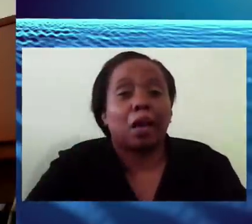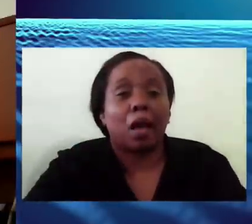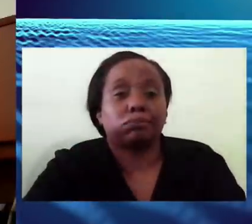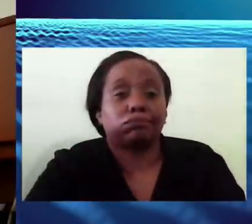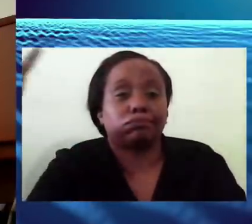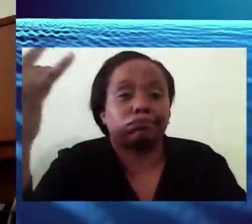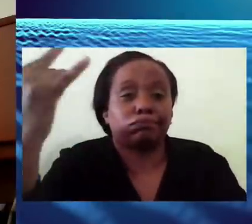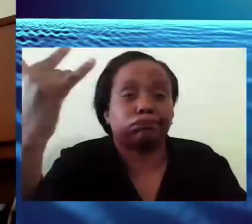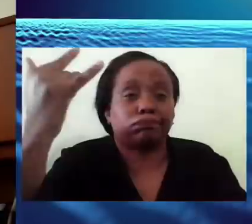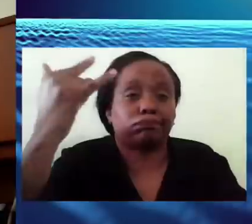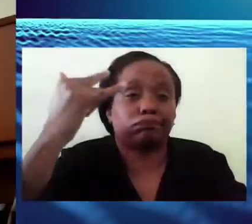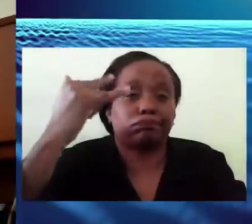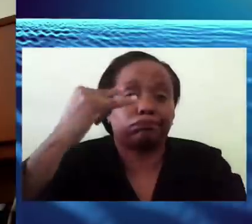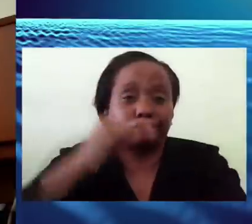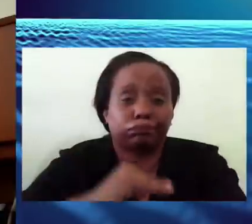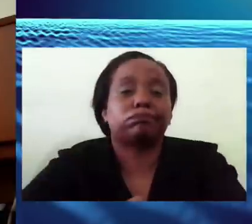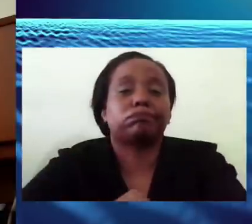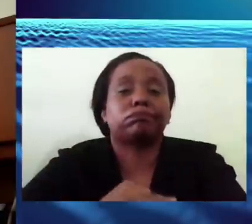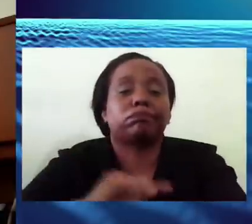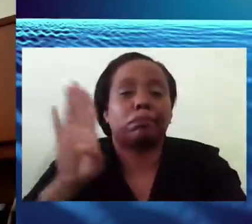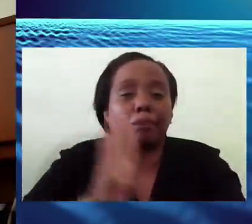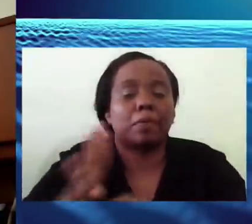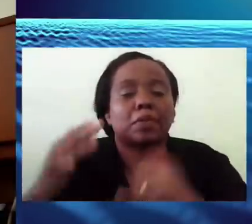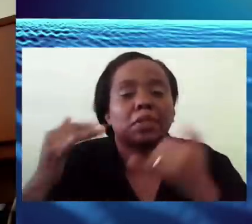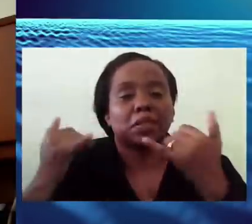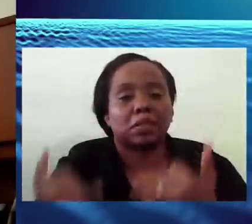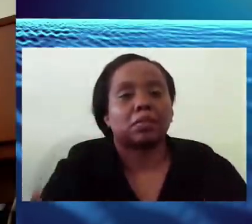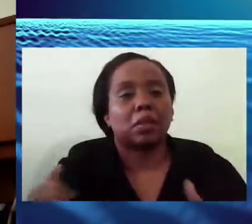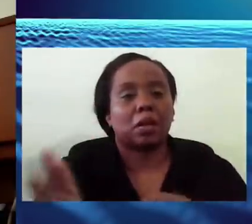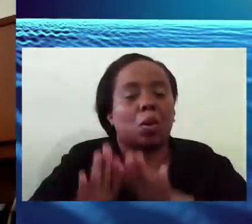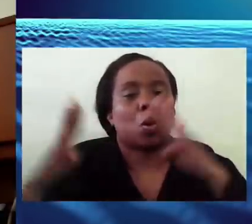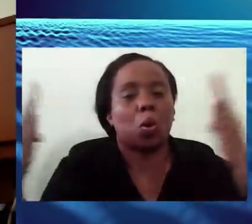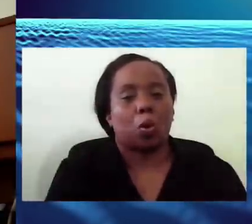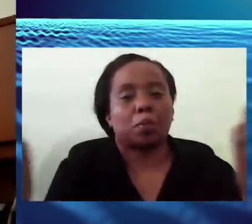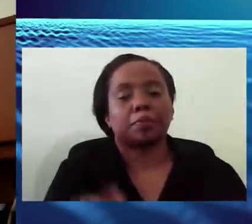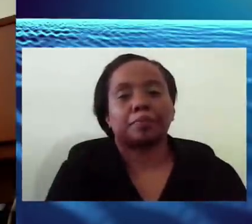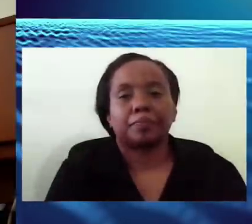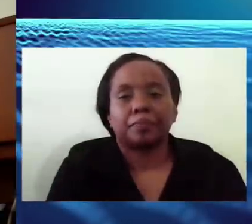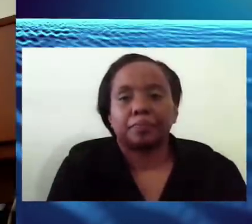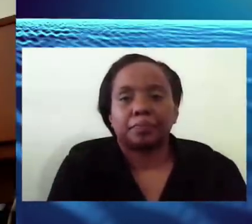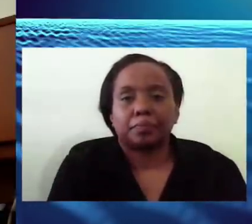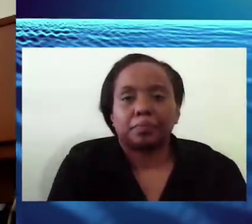from Antigua into Barbados now that we have announced the reopening of the airport.